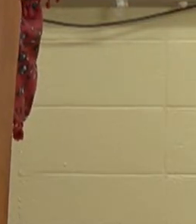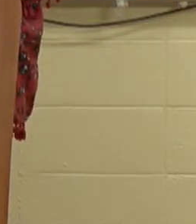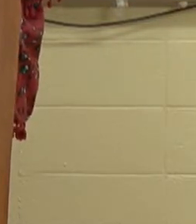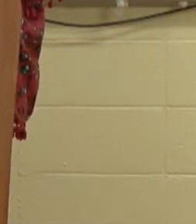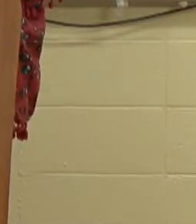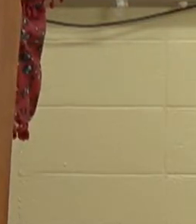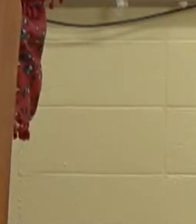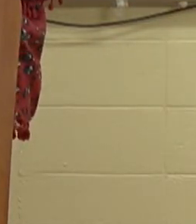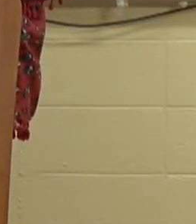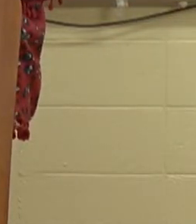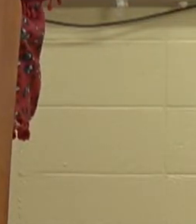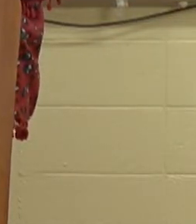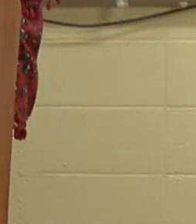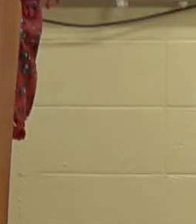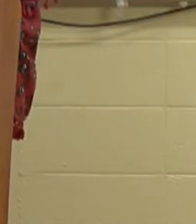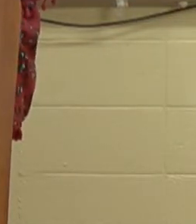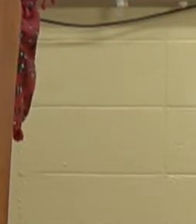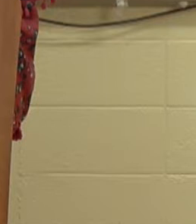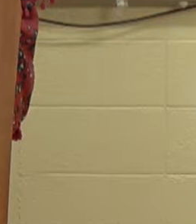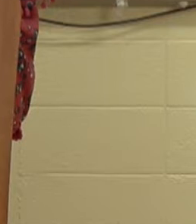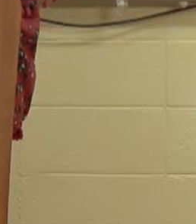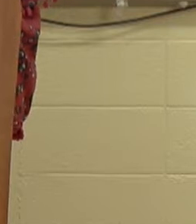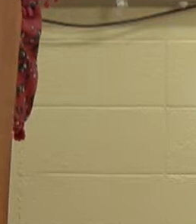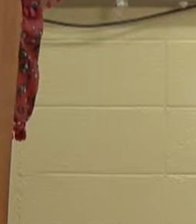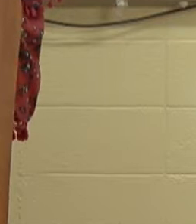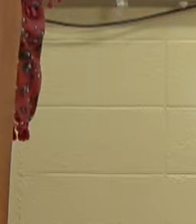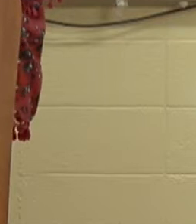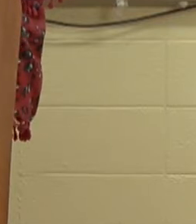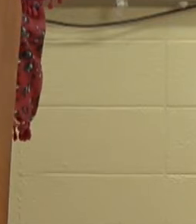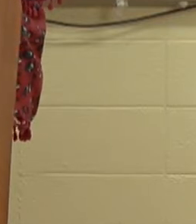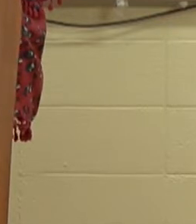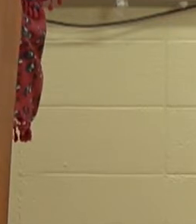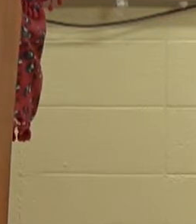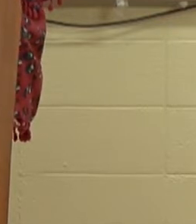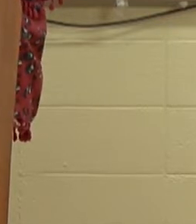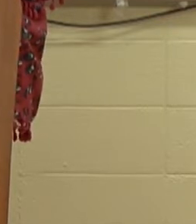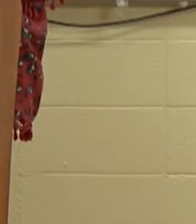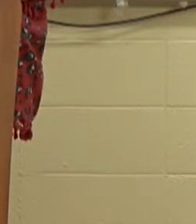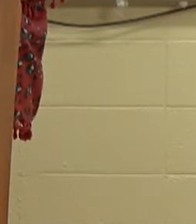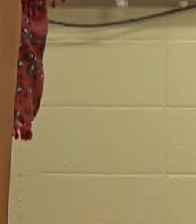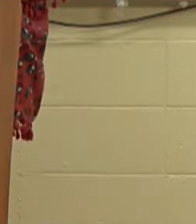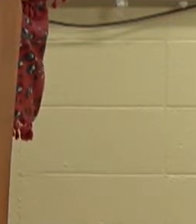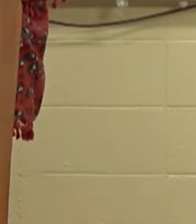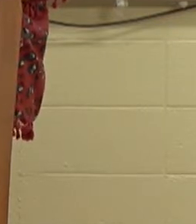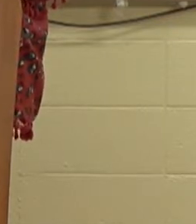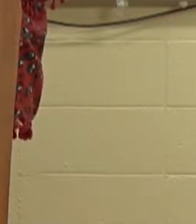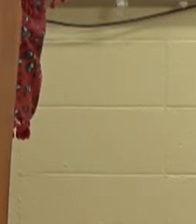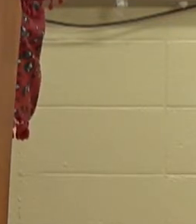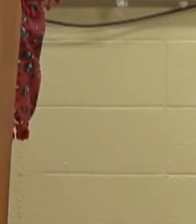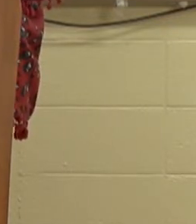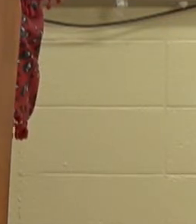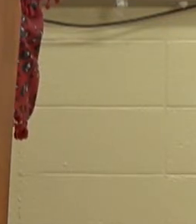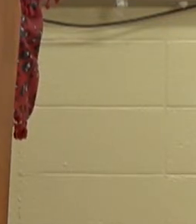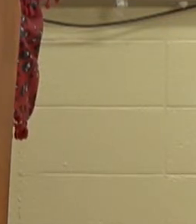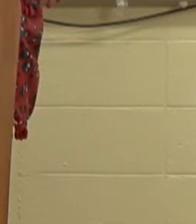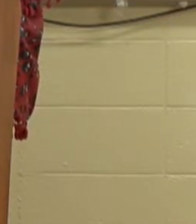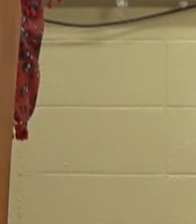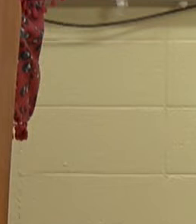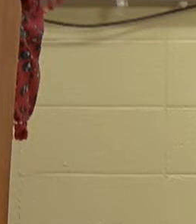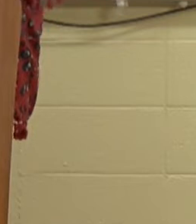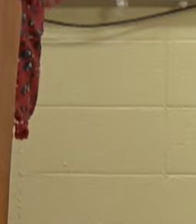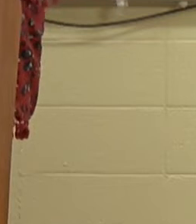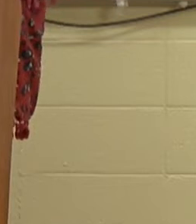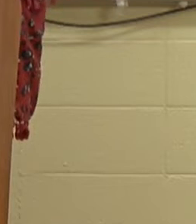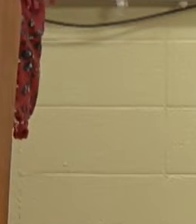I know that I'm in Mobile Educators Association as well as Alabama Educators Association. What that means